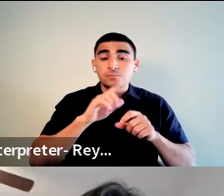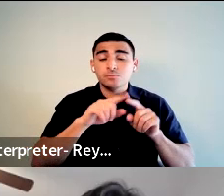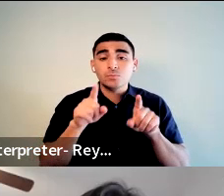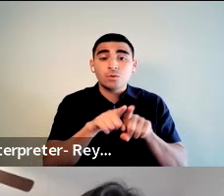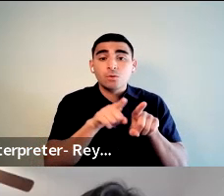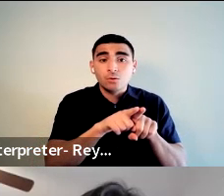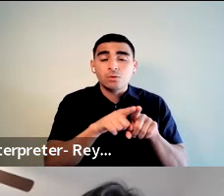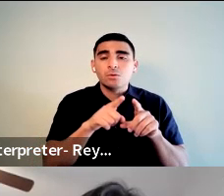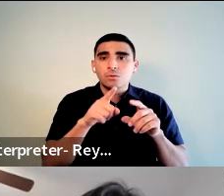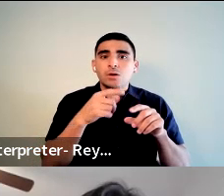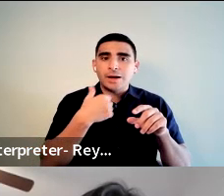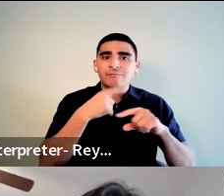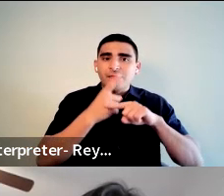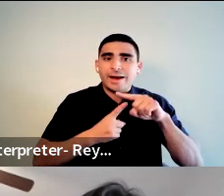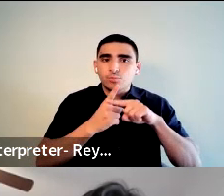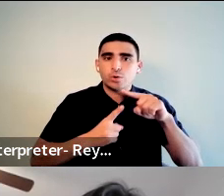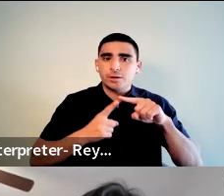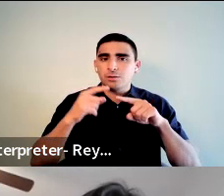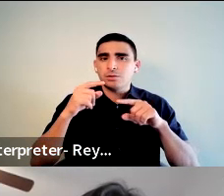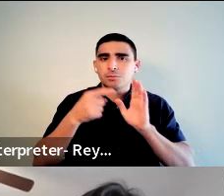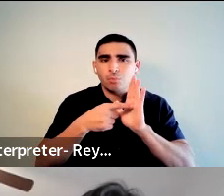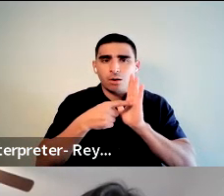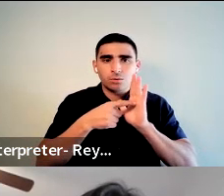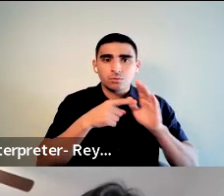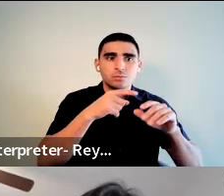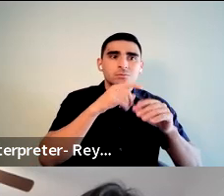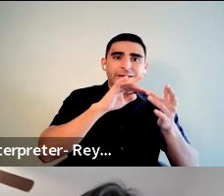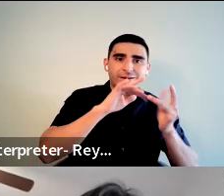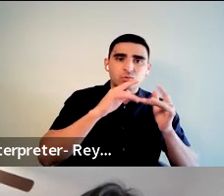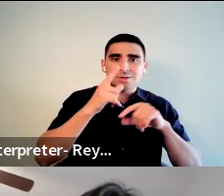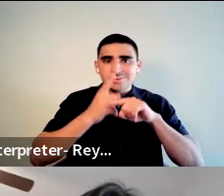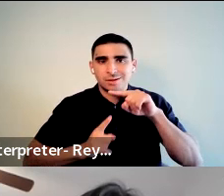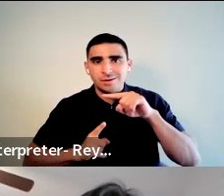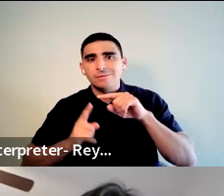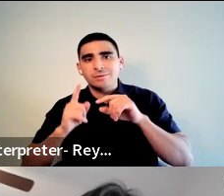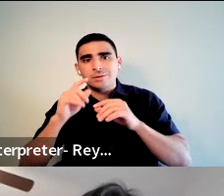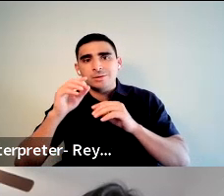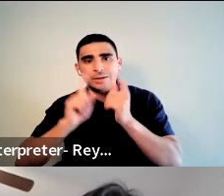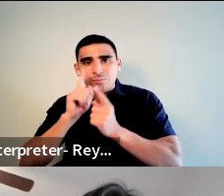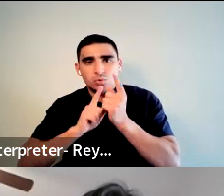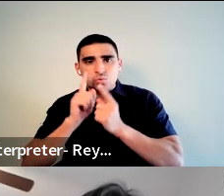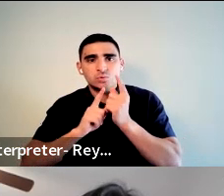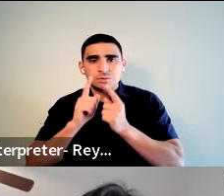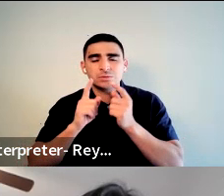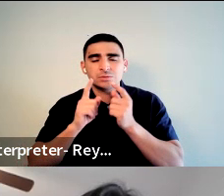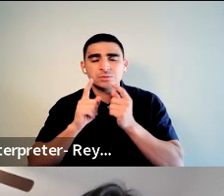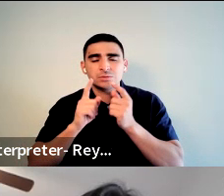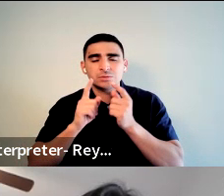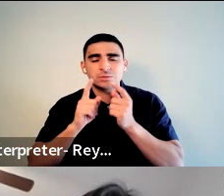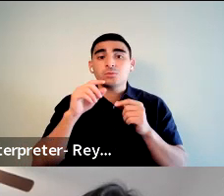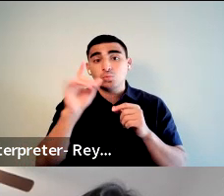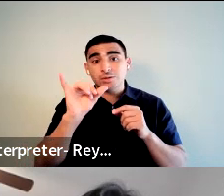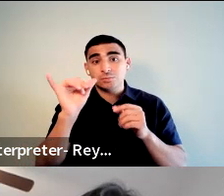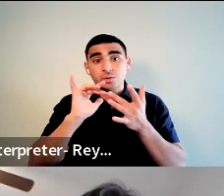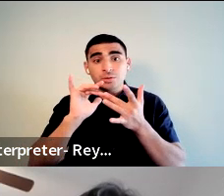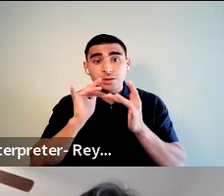have the hybrid model for people that can't get to them or have access. So that's why the underlying infrastructure of broadband is super important to enable